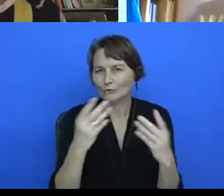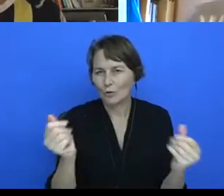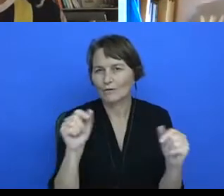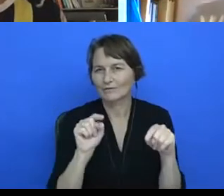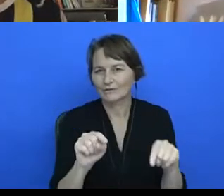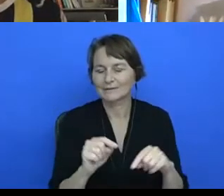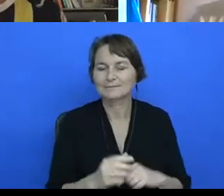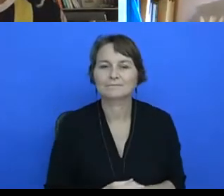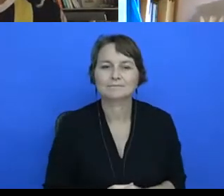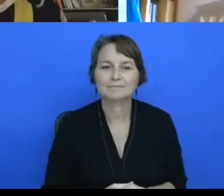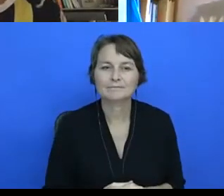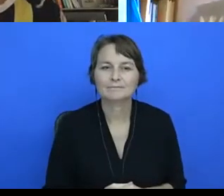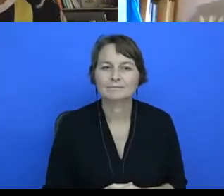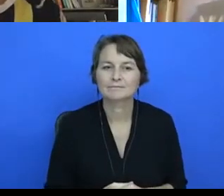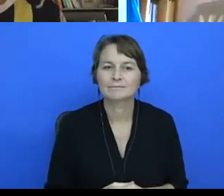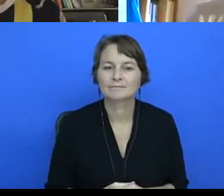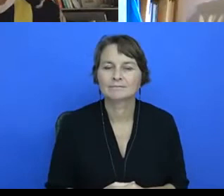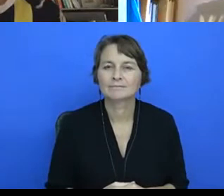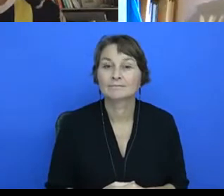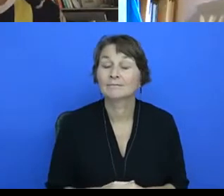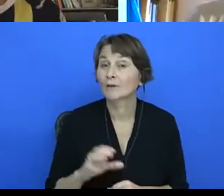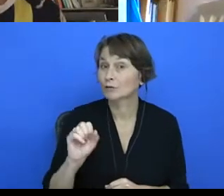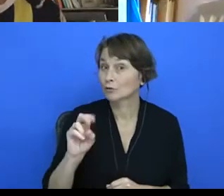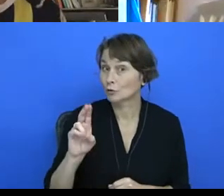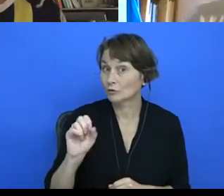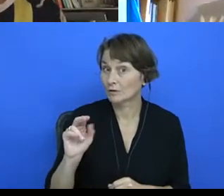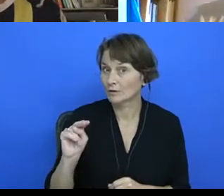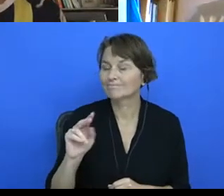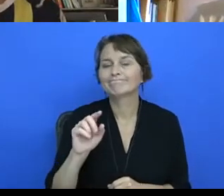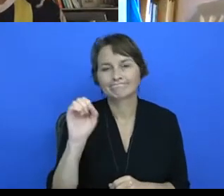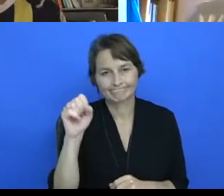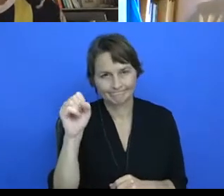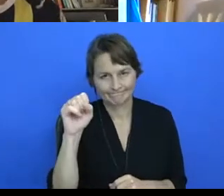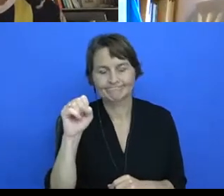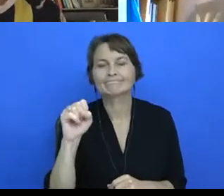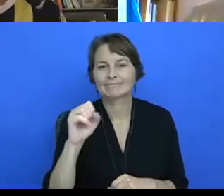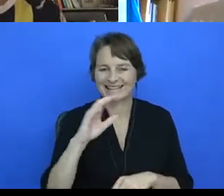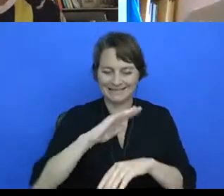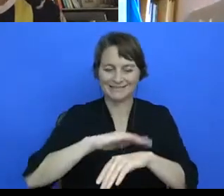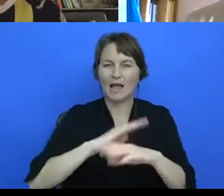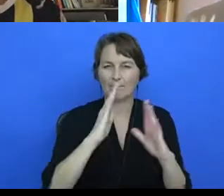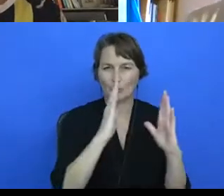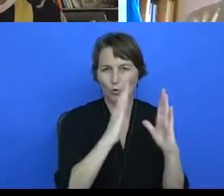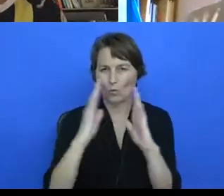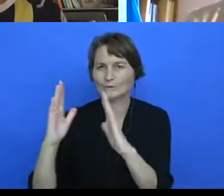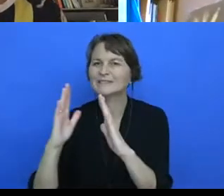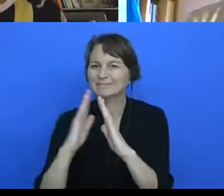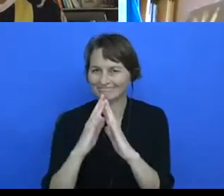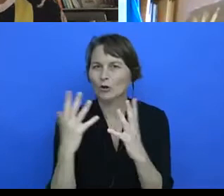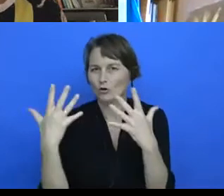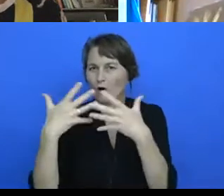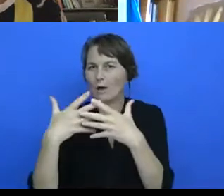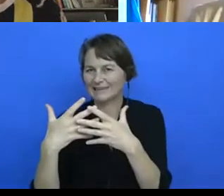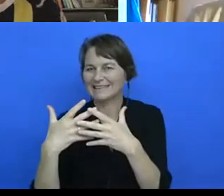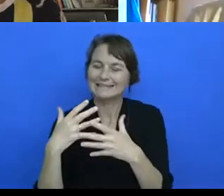Susan? Just time zones is, of course, a complicating factor, challenge, but lots of other things in organizing digital